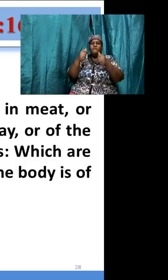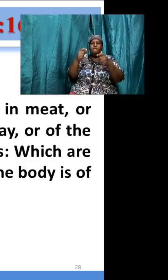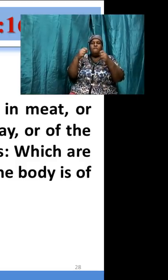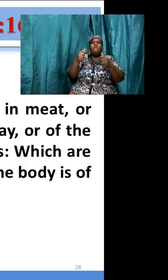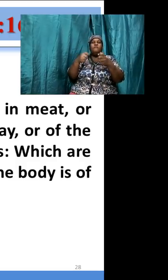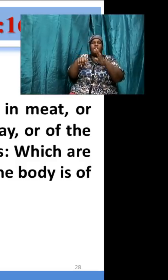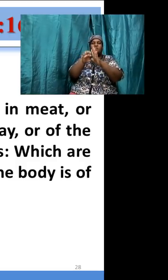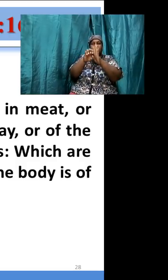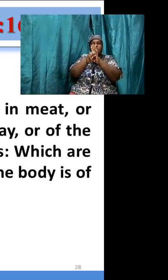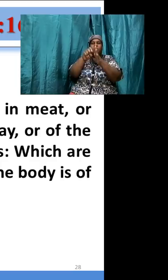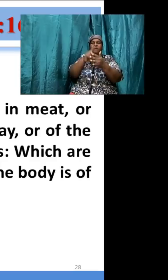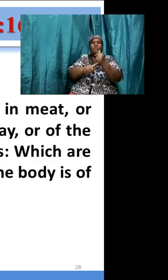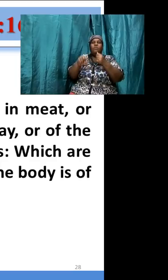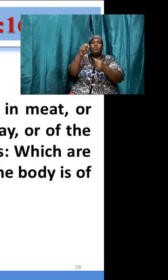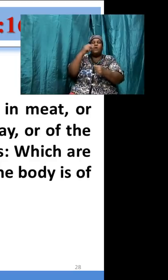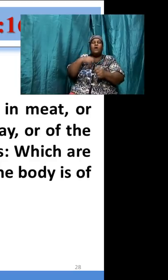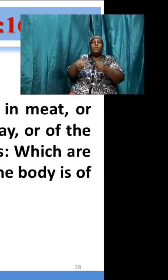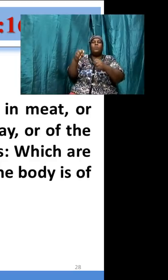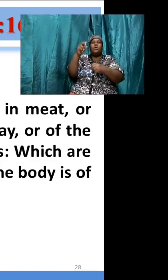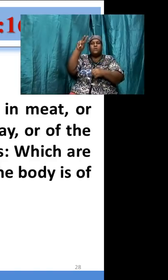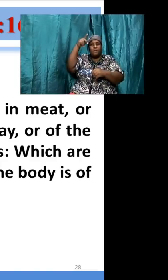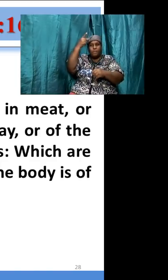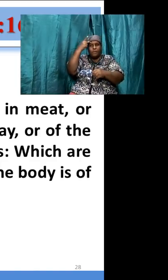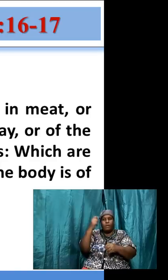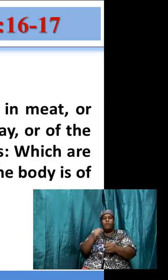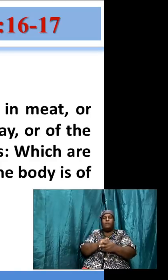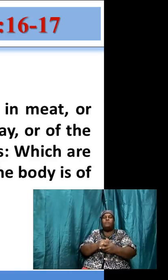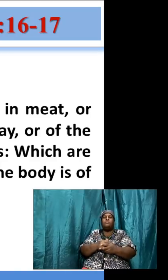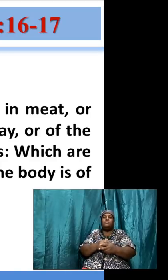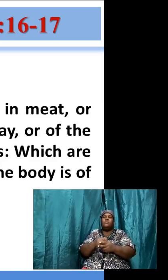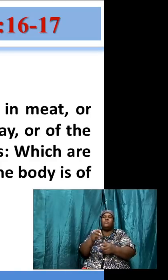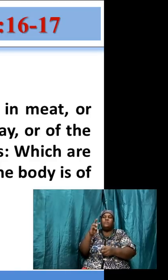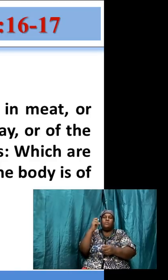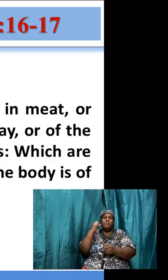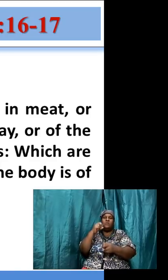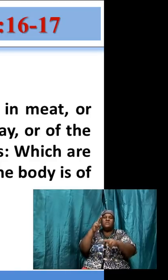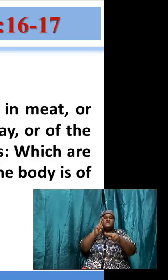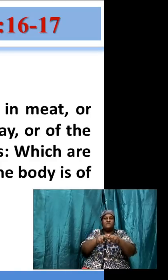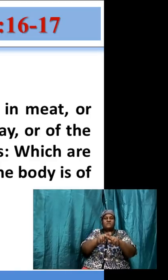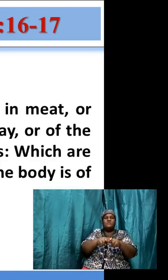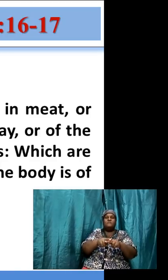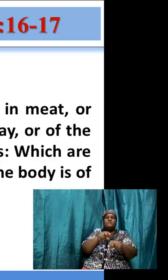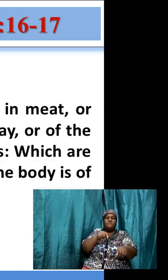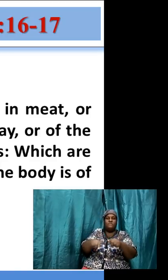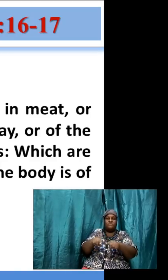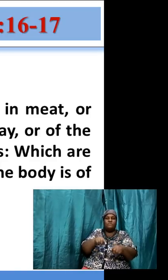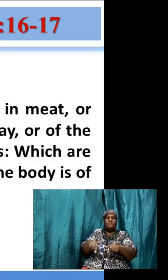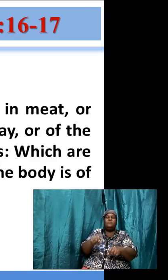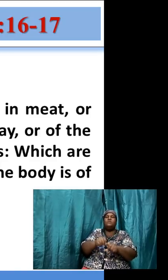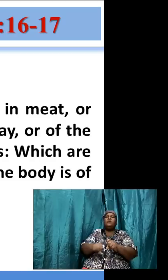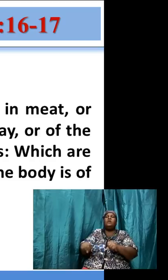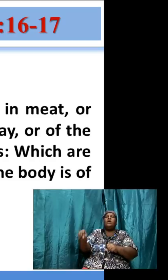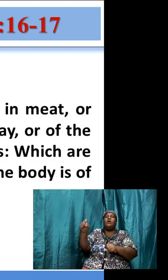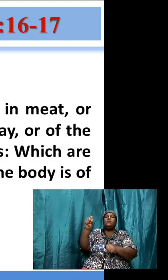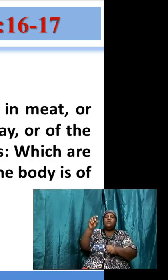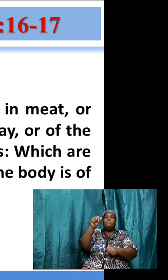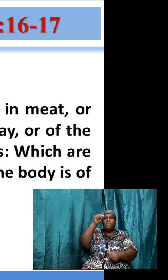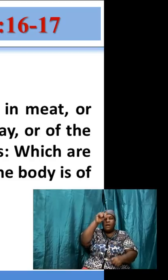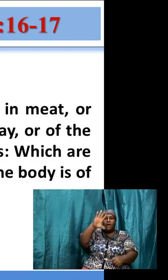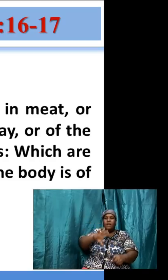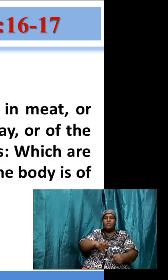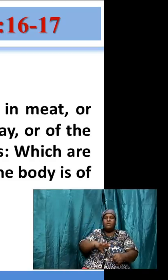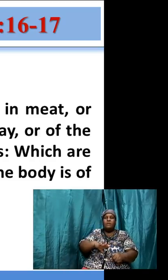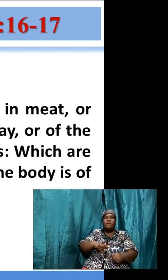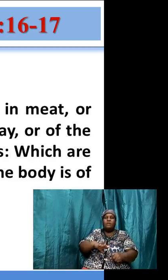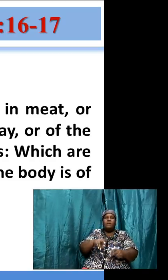amen first of all remember who the apostle paul was he sat at the feet of gamaliel he was a pharisee of